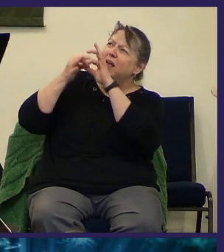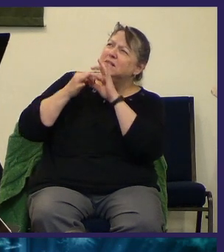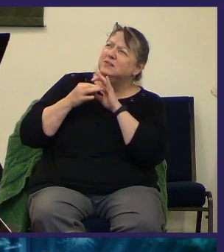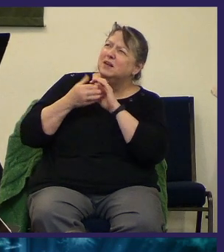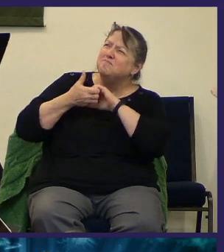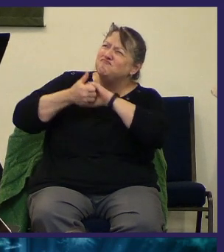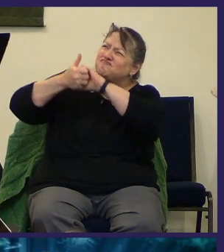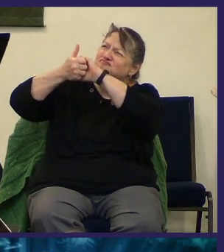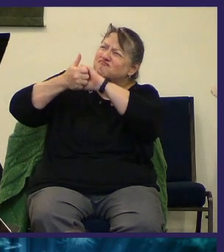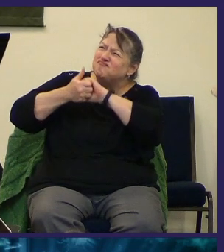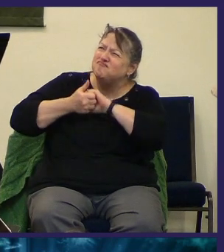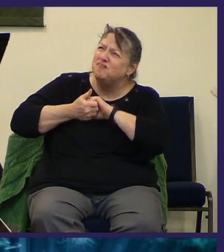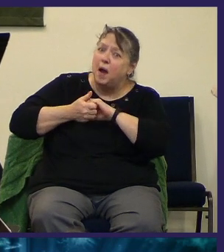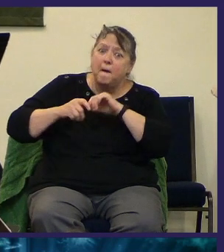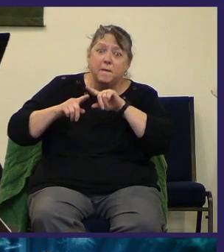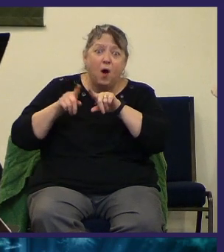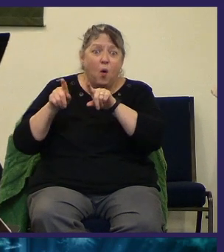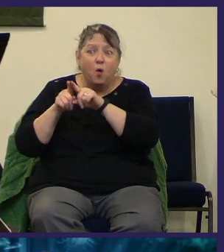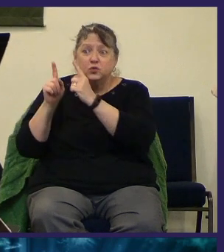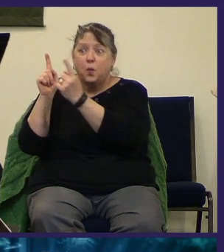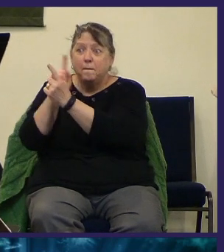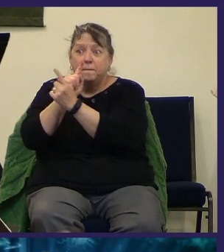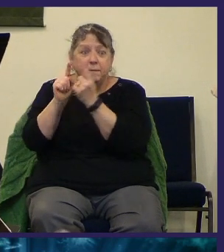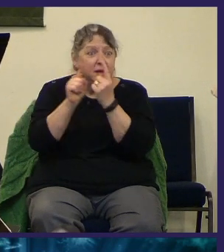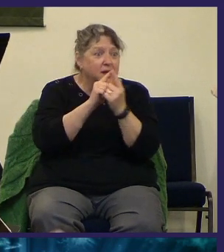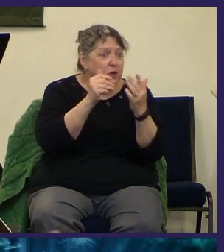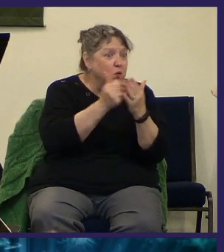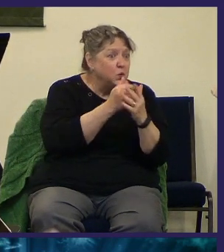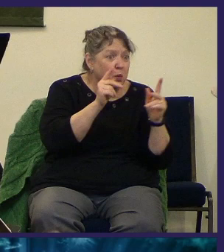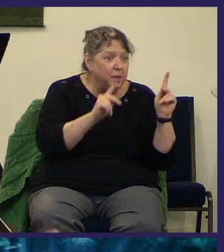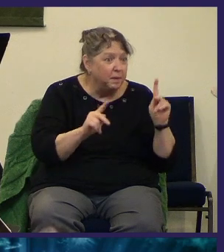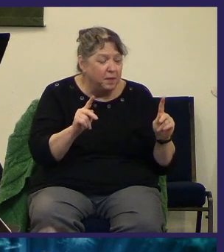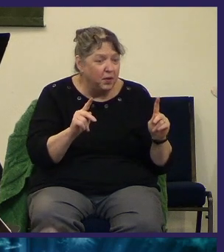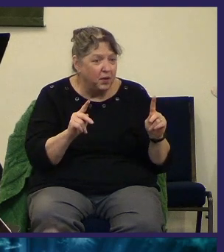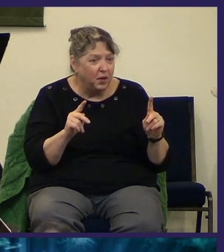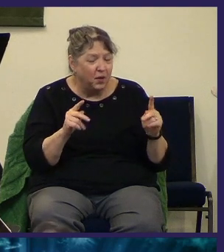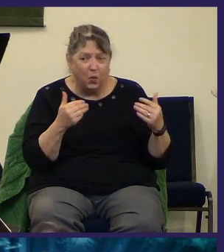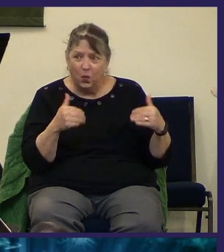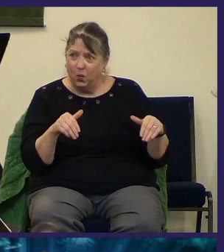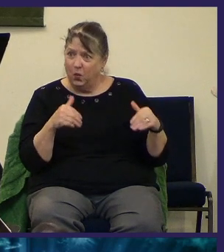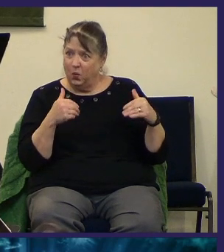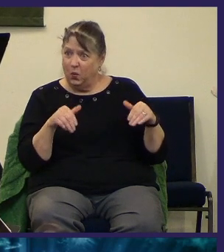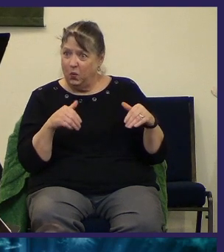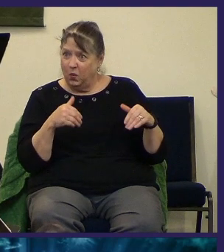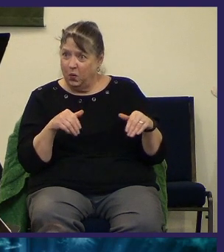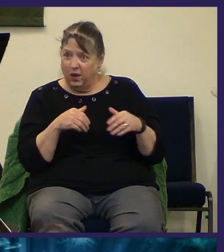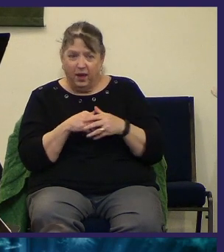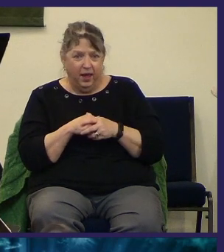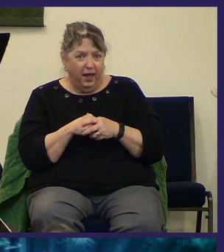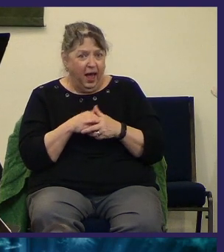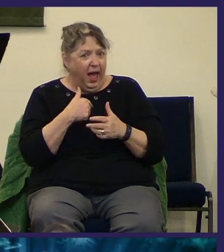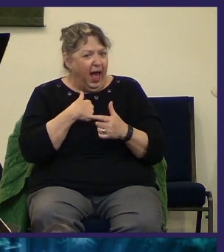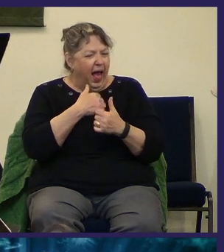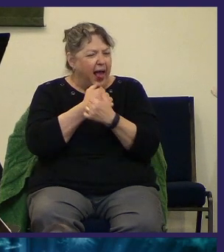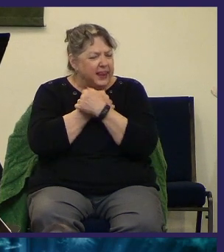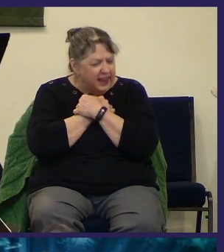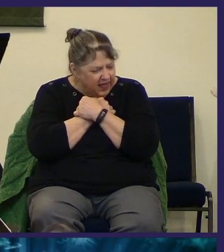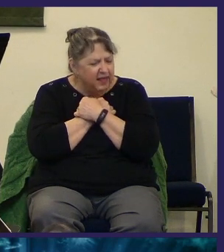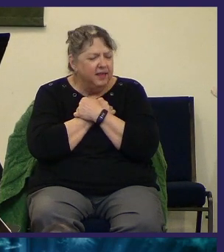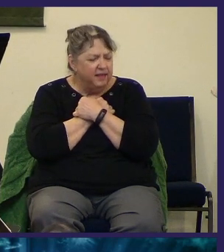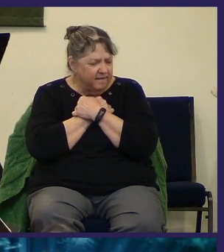getting to meet new people and uh hear god's word different messages and worshiping together praying together